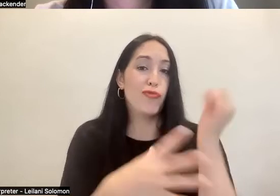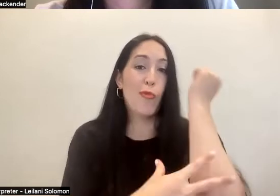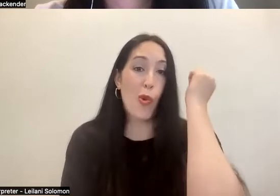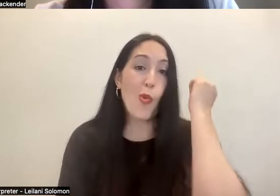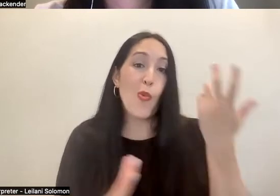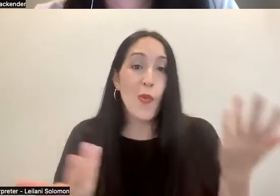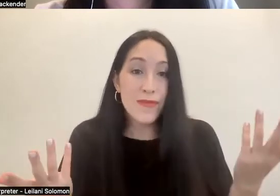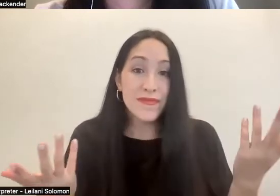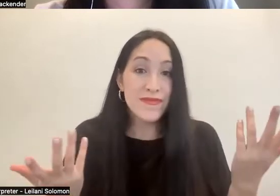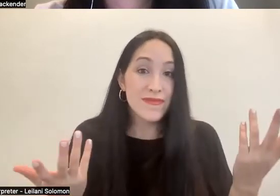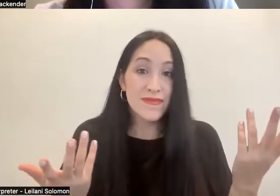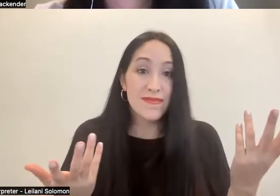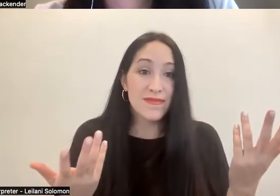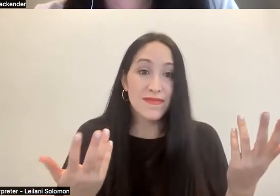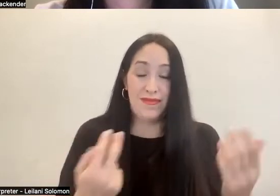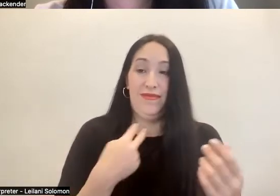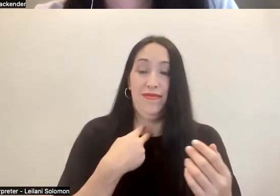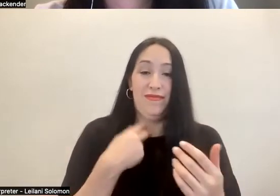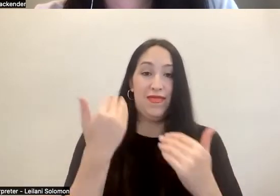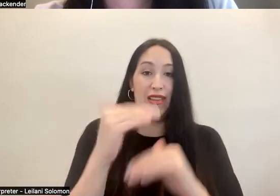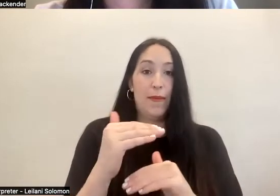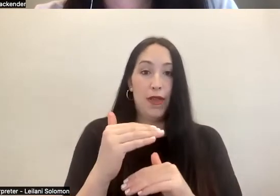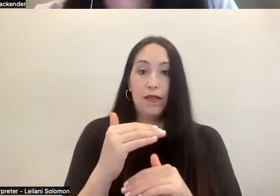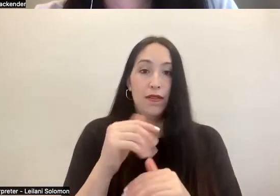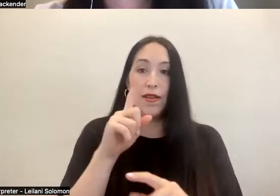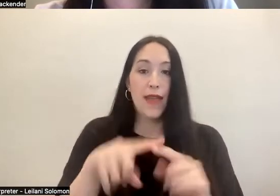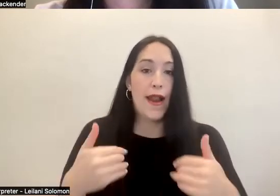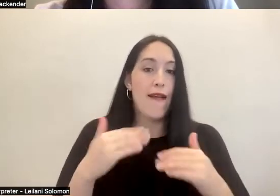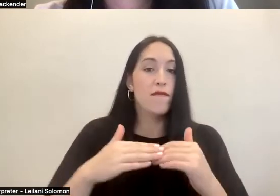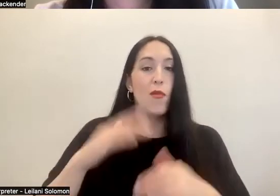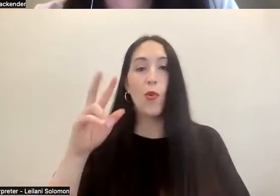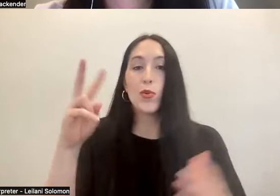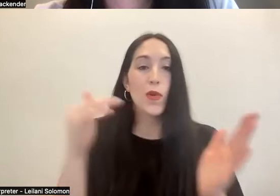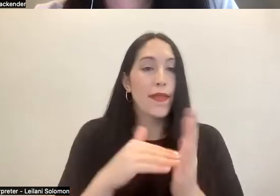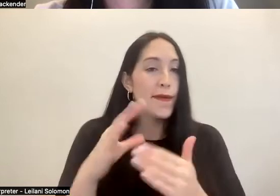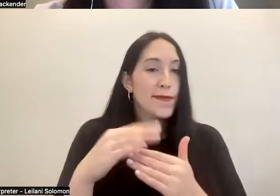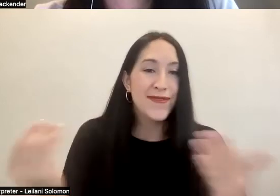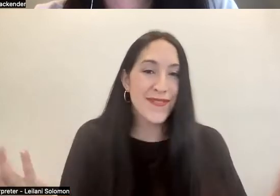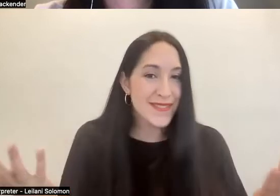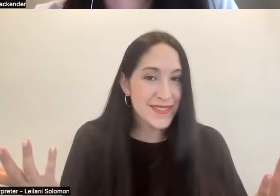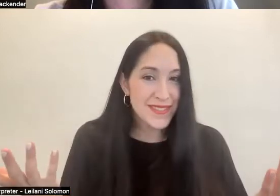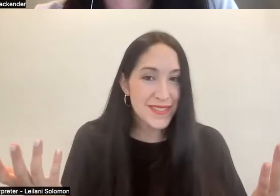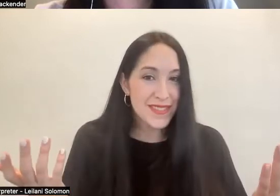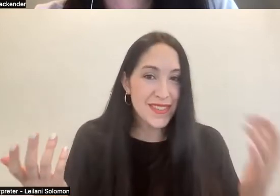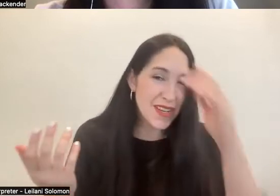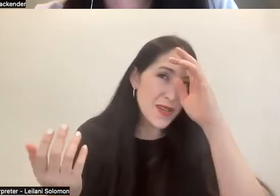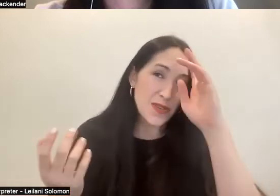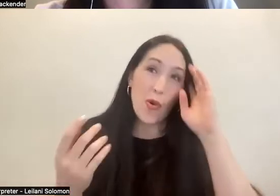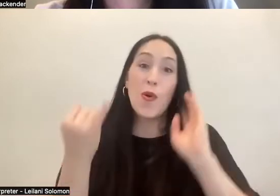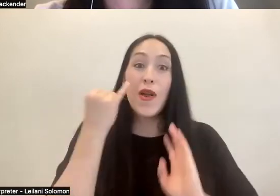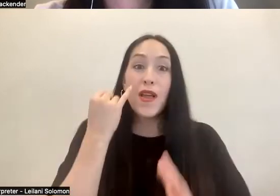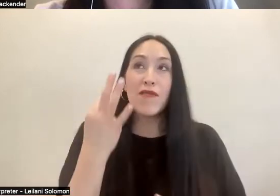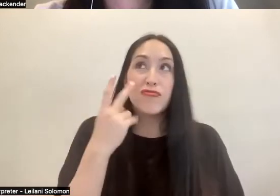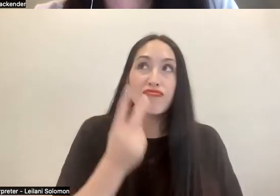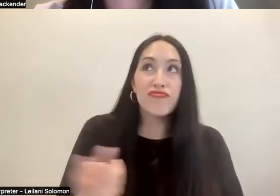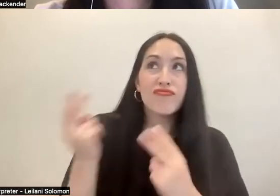more than $2,000. And so, foundationally, you think about 15, 16 years ago,